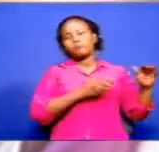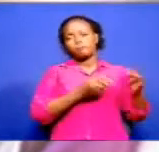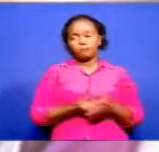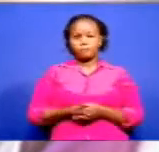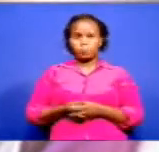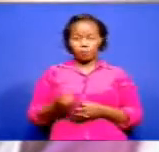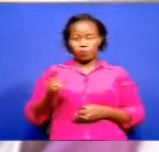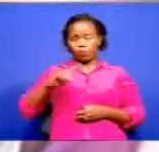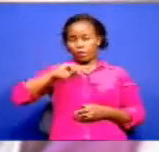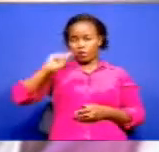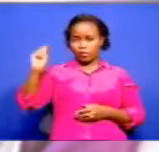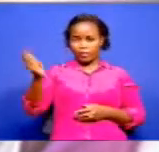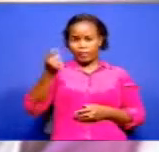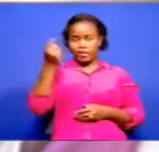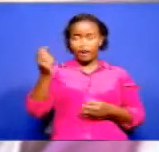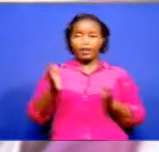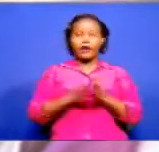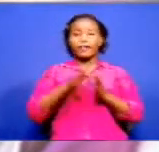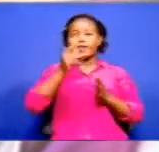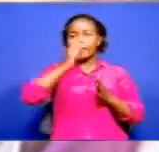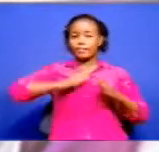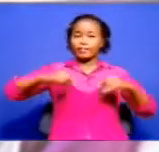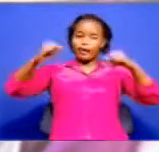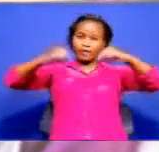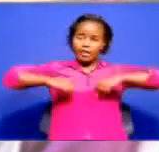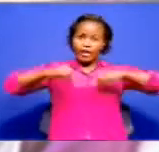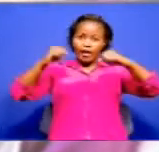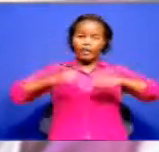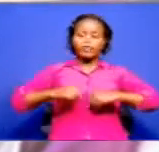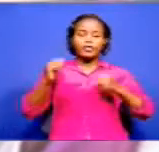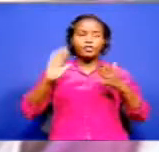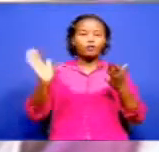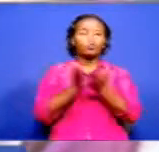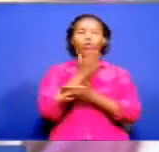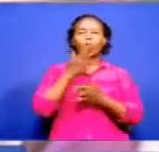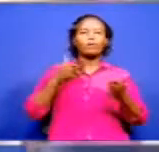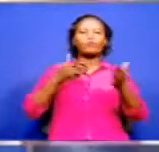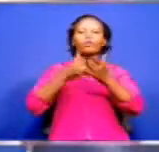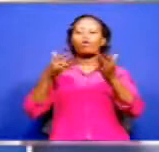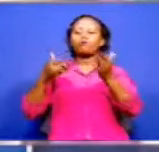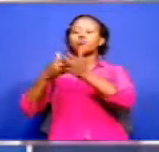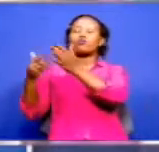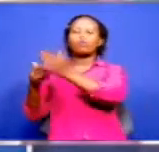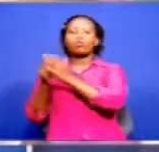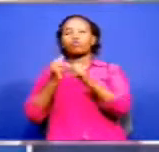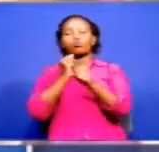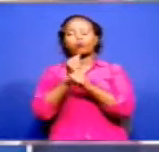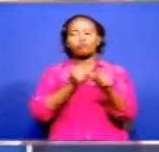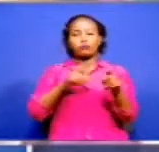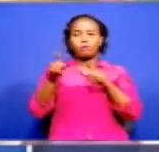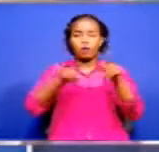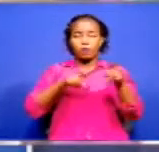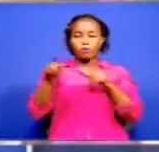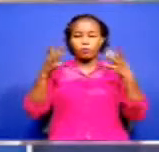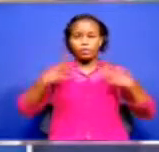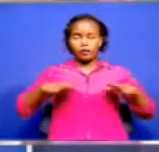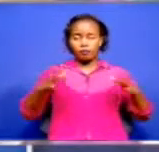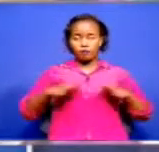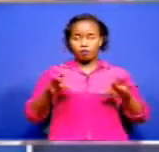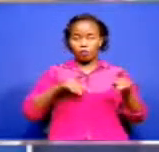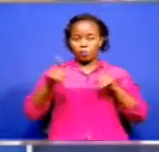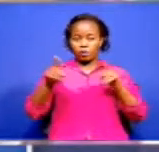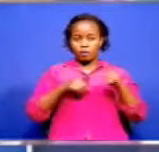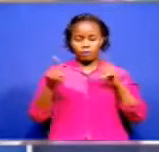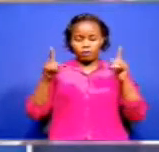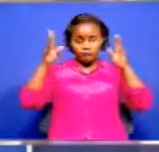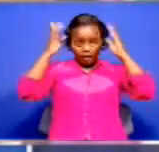Kenya and Tanzania have agreed to eliminate barriers hindering the smooth flow of trade and people between the nations. The